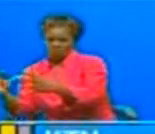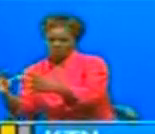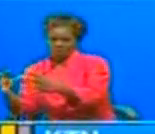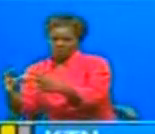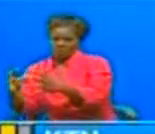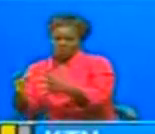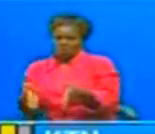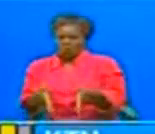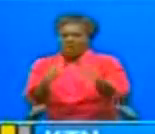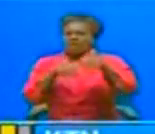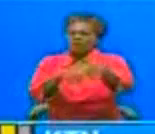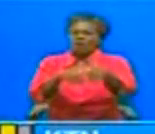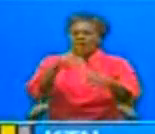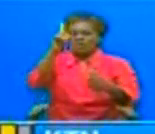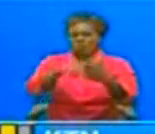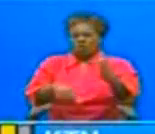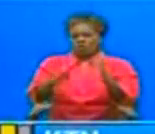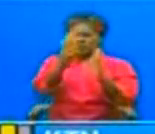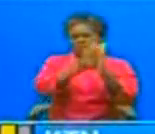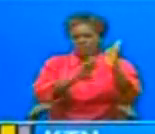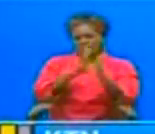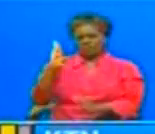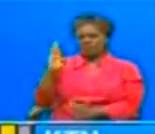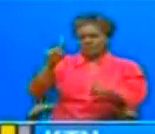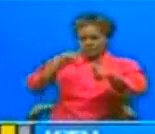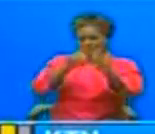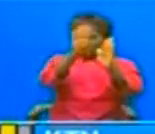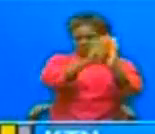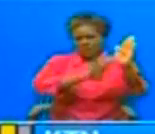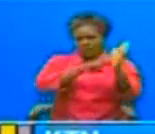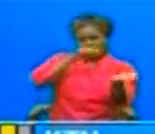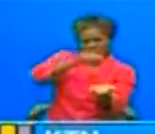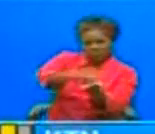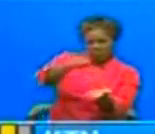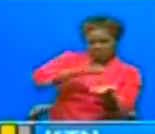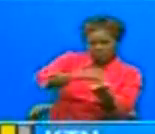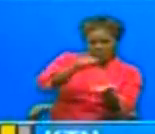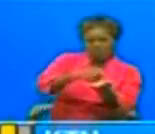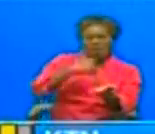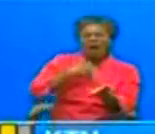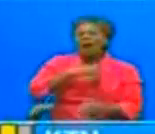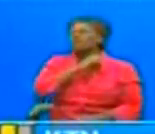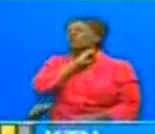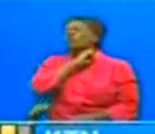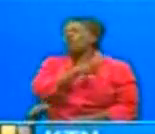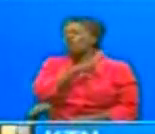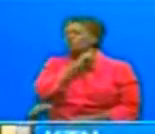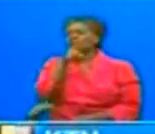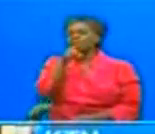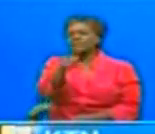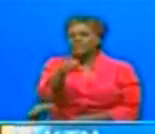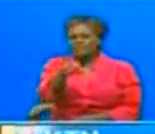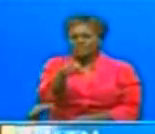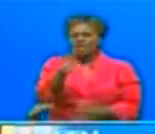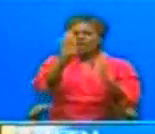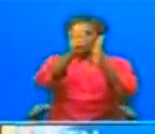the way forward to this security bill? When that bill was published, we raised public alarm that this was a law that was going